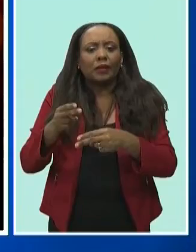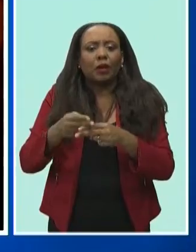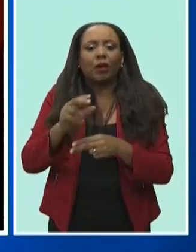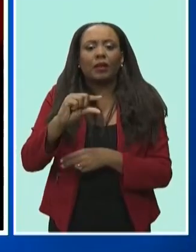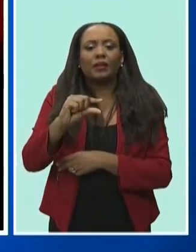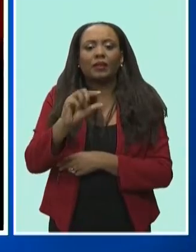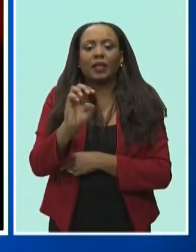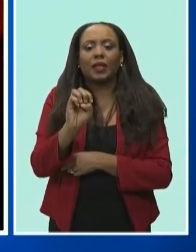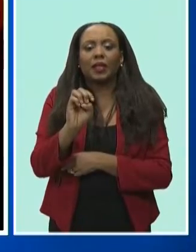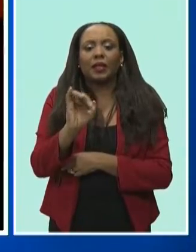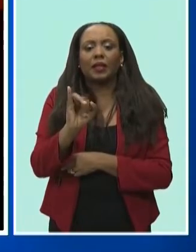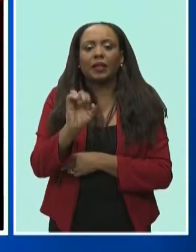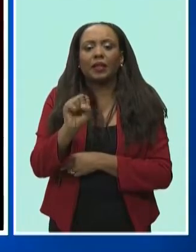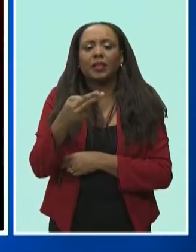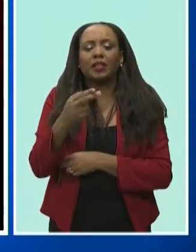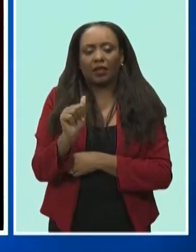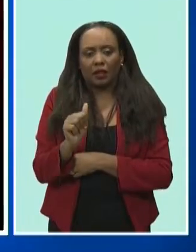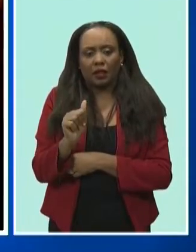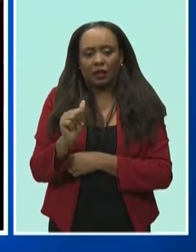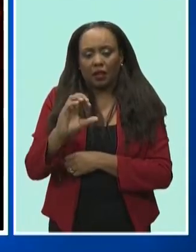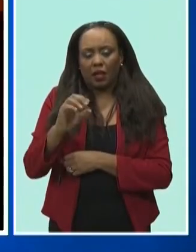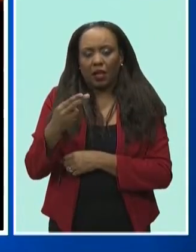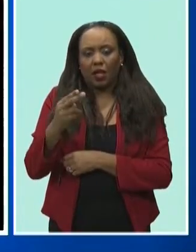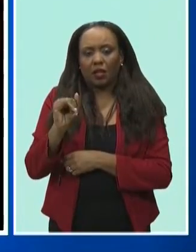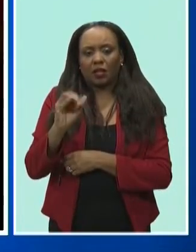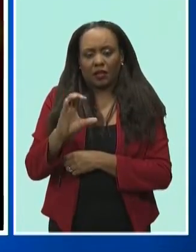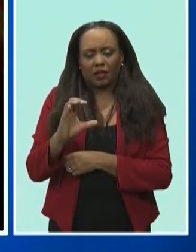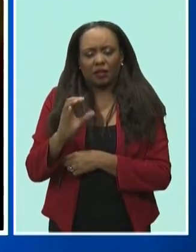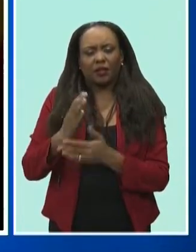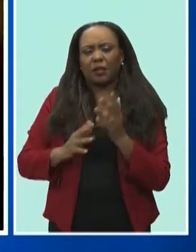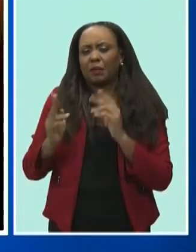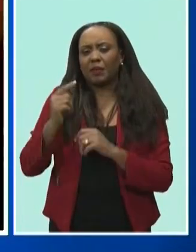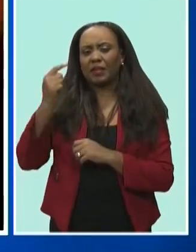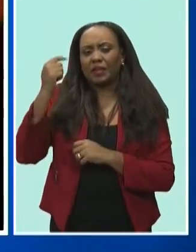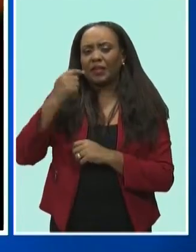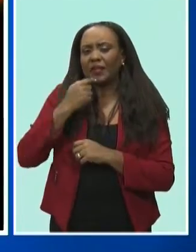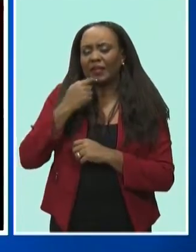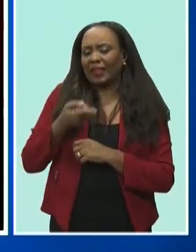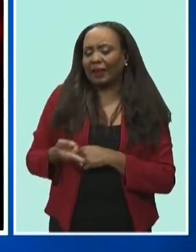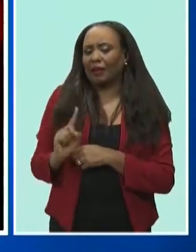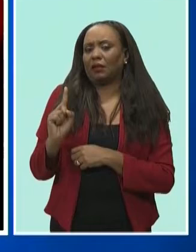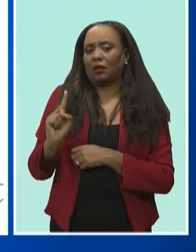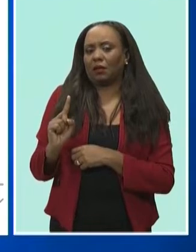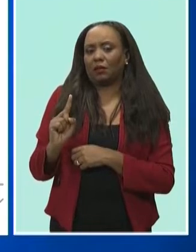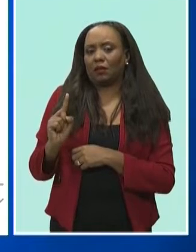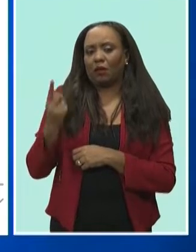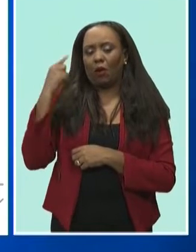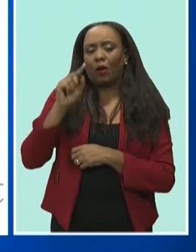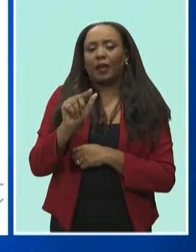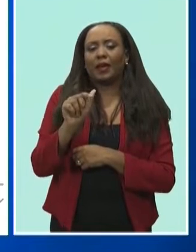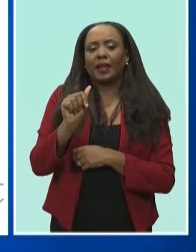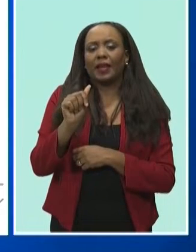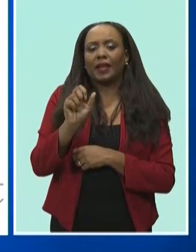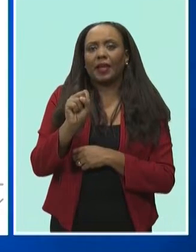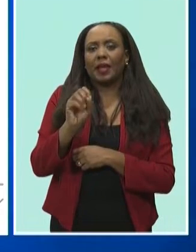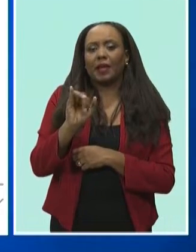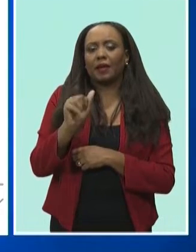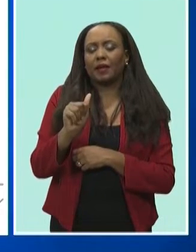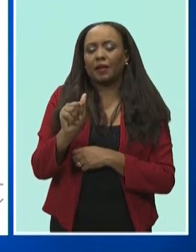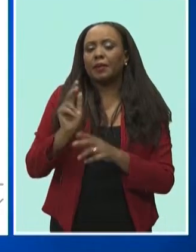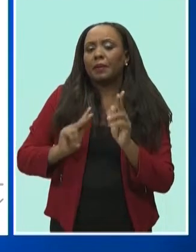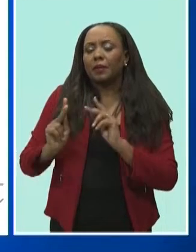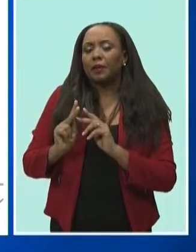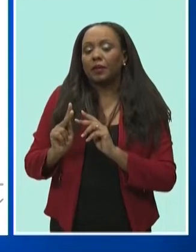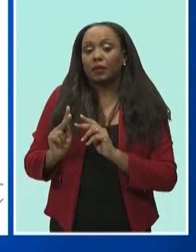a name some found to be offensive in the Asian community. Well, once her team became aware of the feedback, they quickly pulled